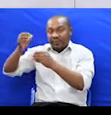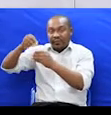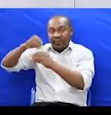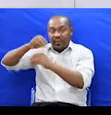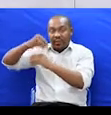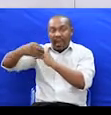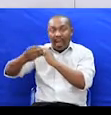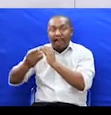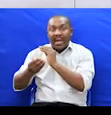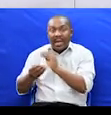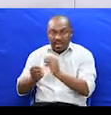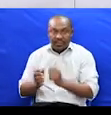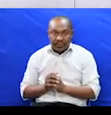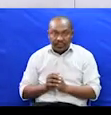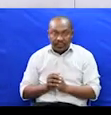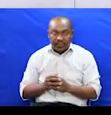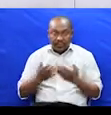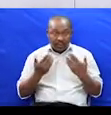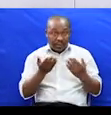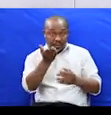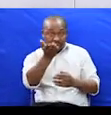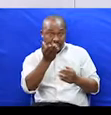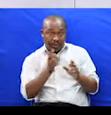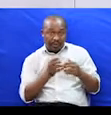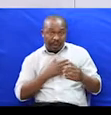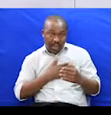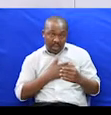Thomson. My dear students, we have seen that